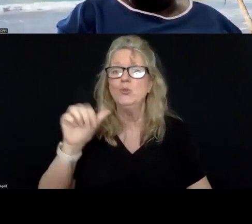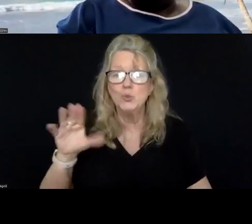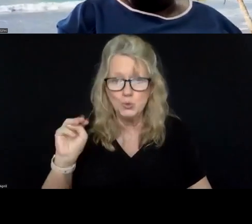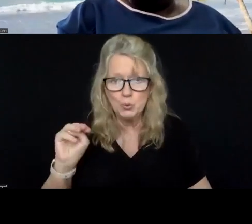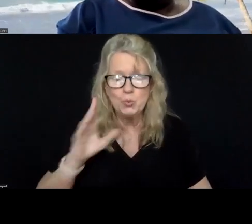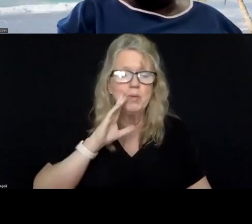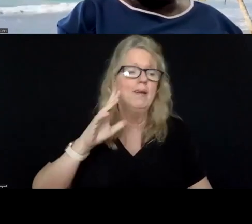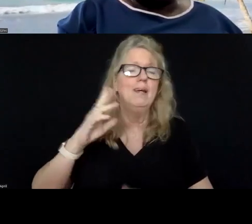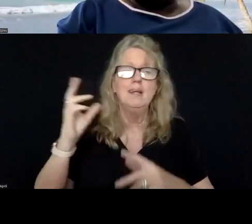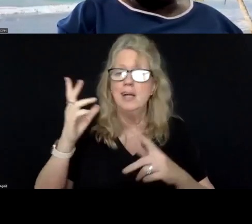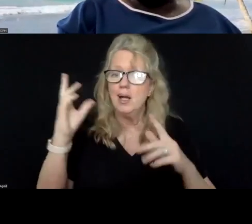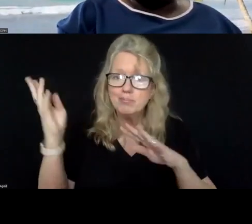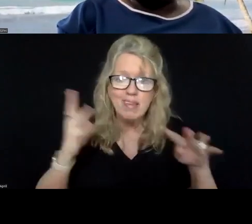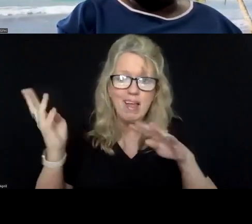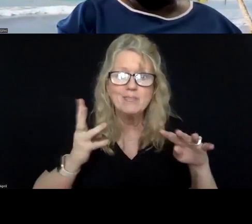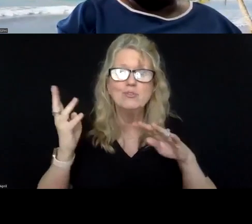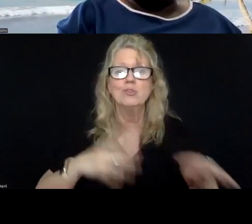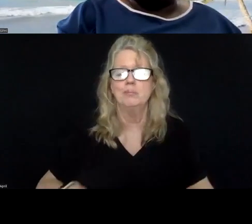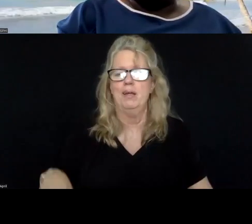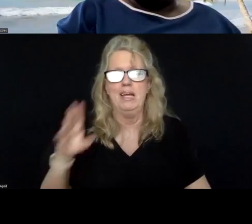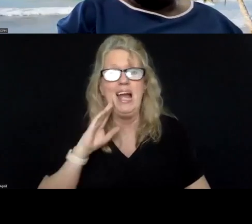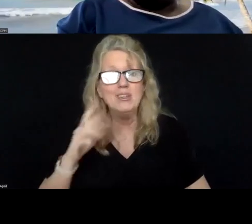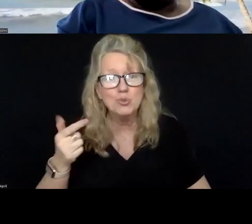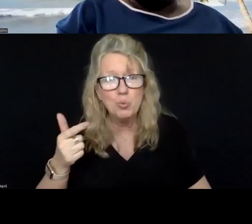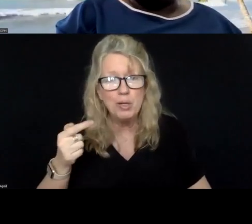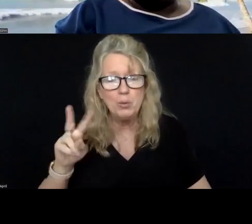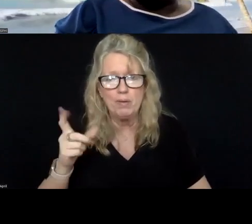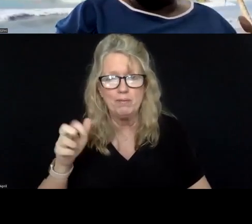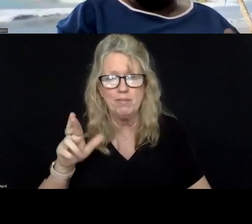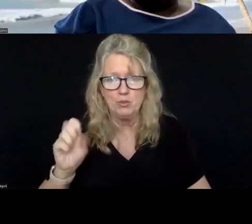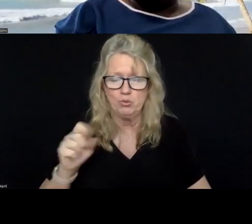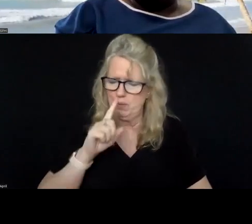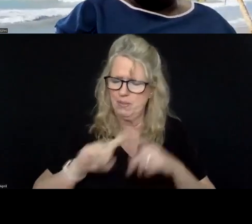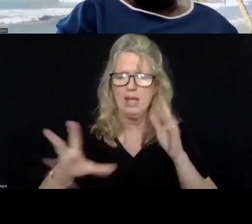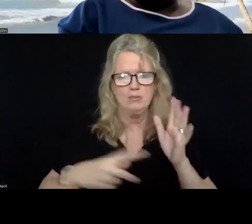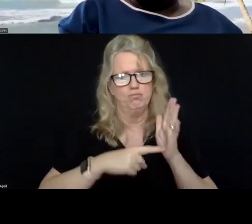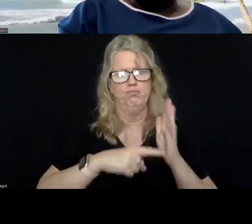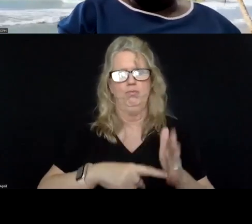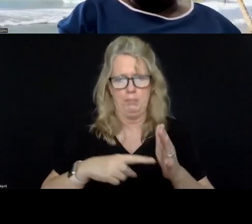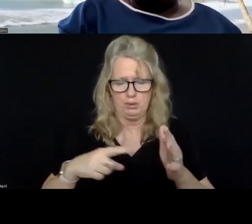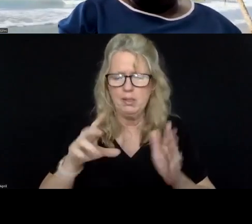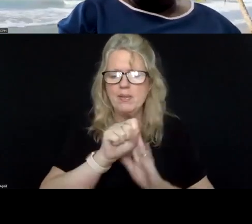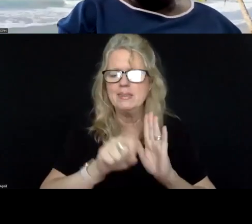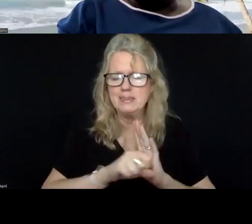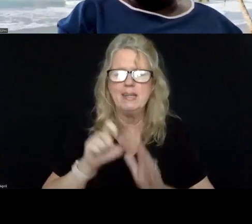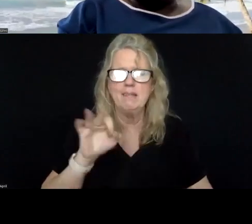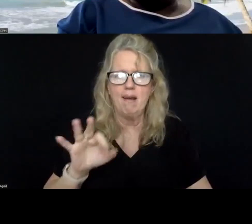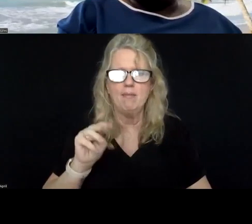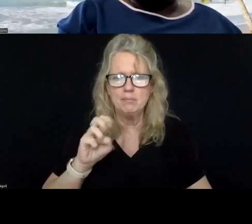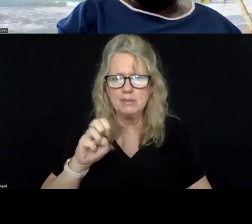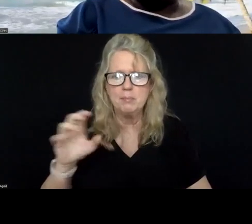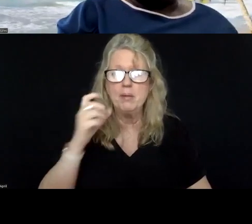live streaming, and we had 21 vendors who were there that represented the state of Mississippi, so